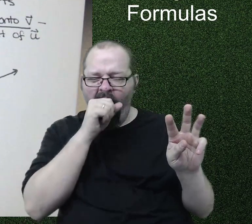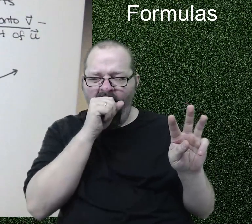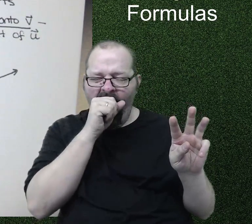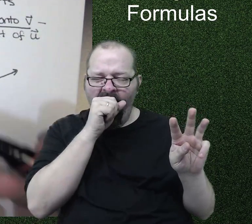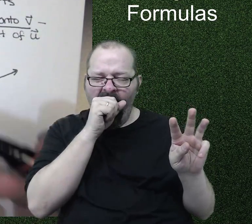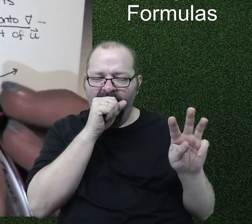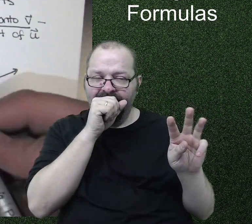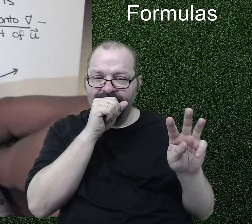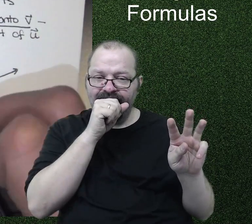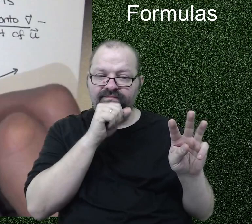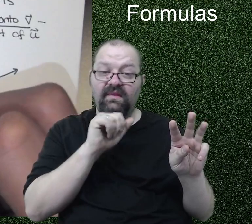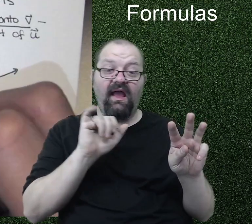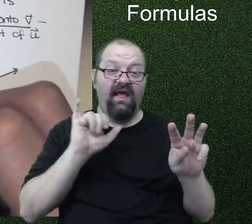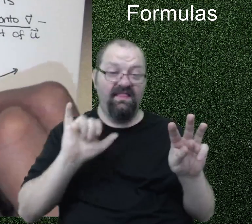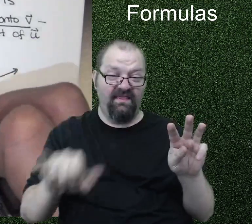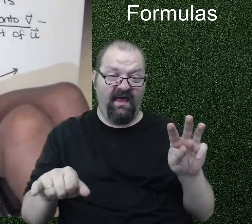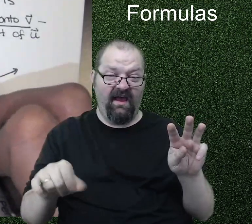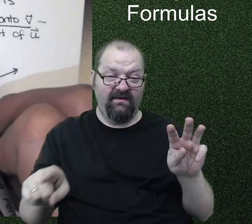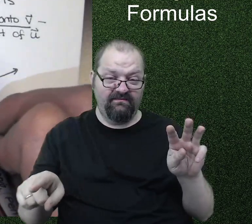and this part down here,